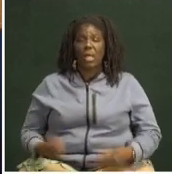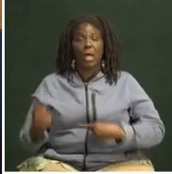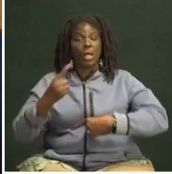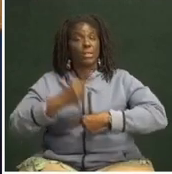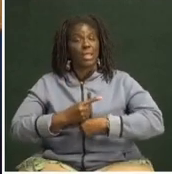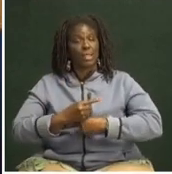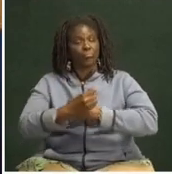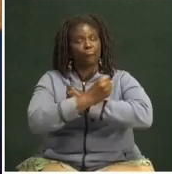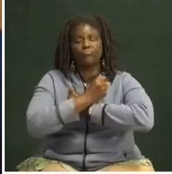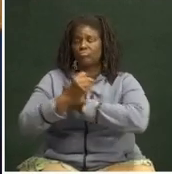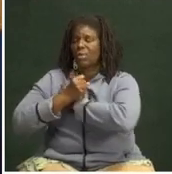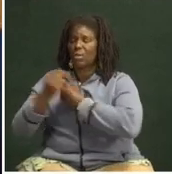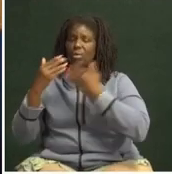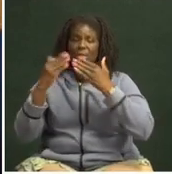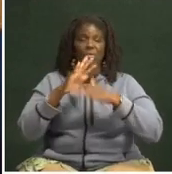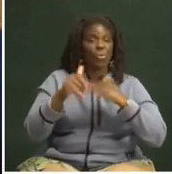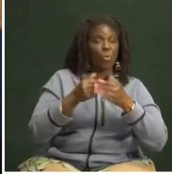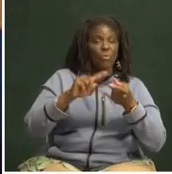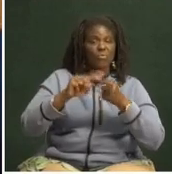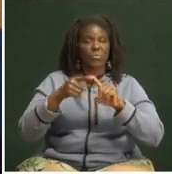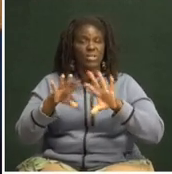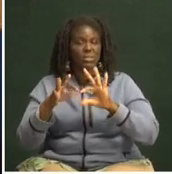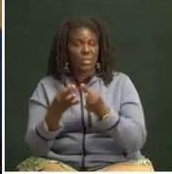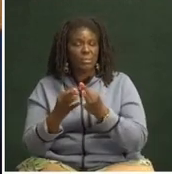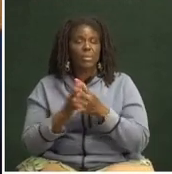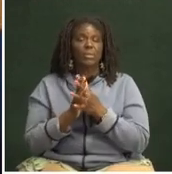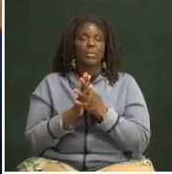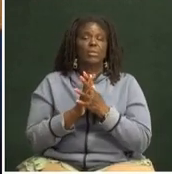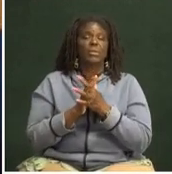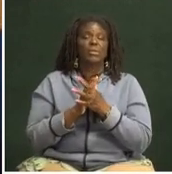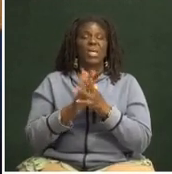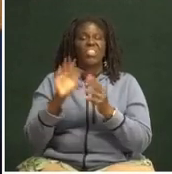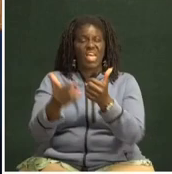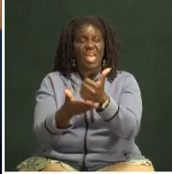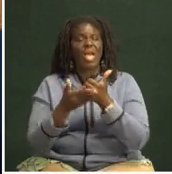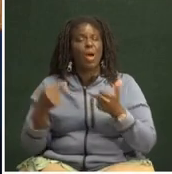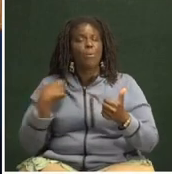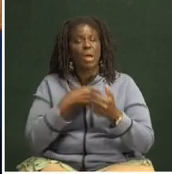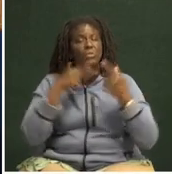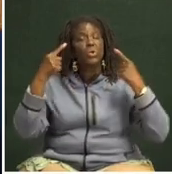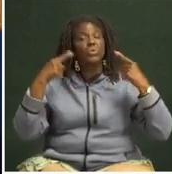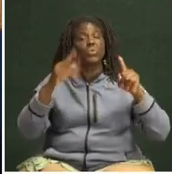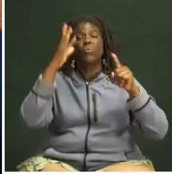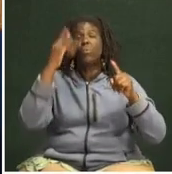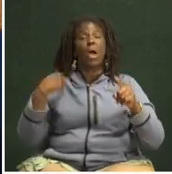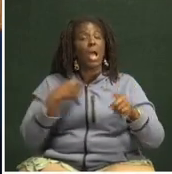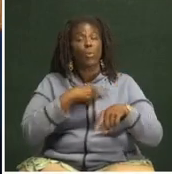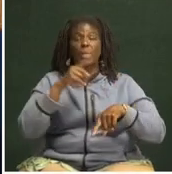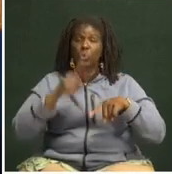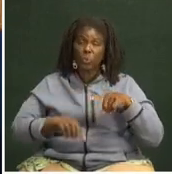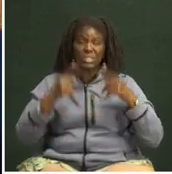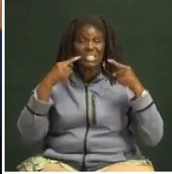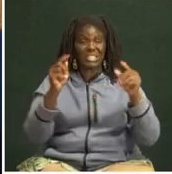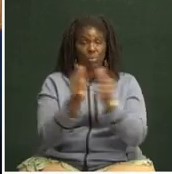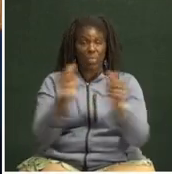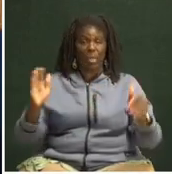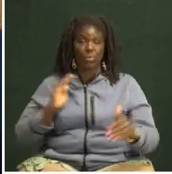give a big hug and a thank you to all of your friends and family that helped us get to this moment because we could not have done it alone.